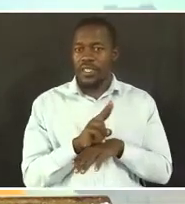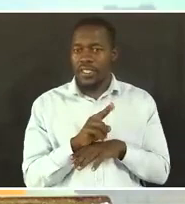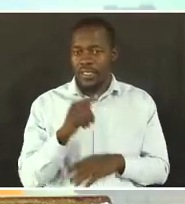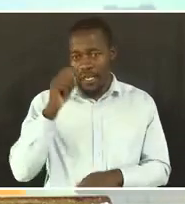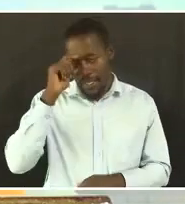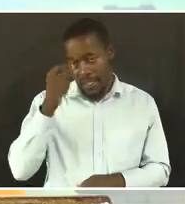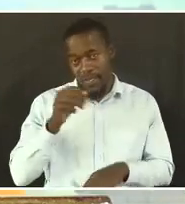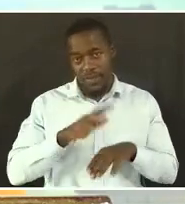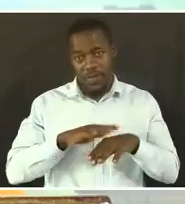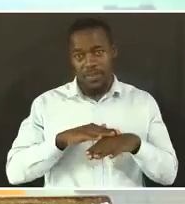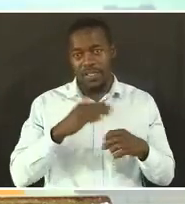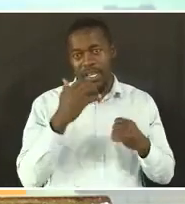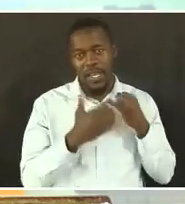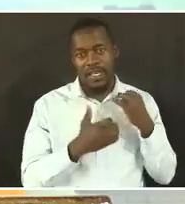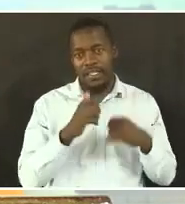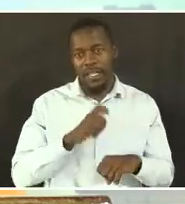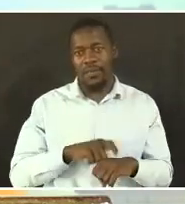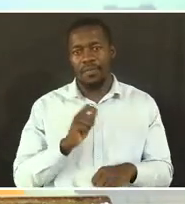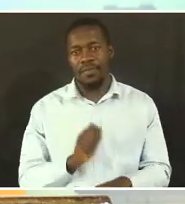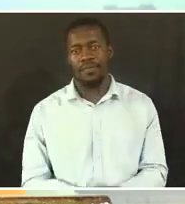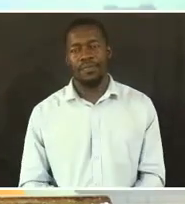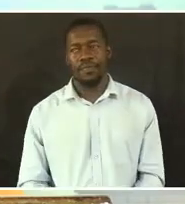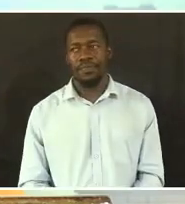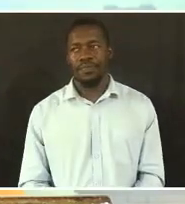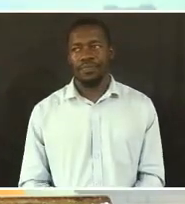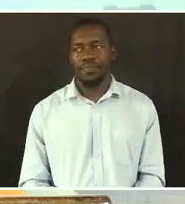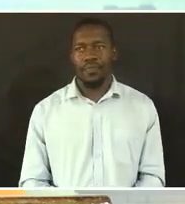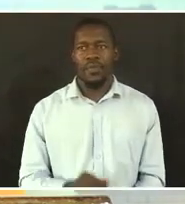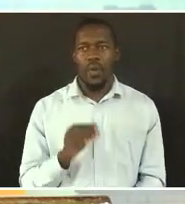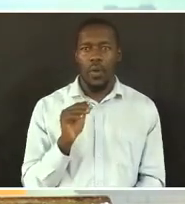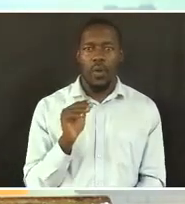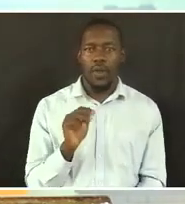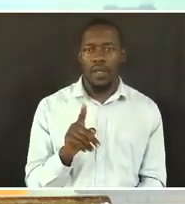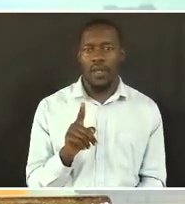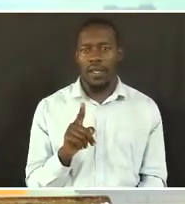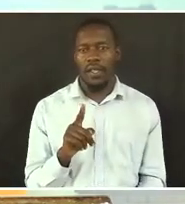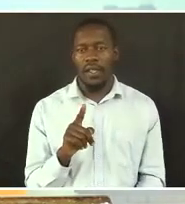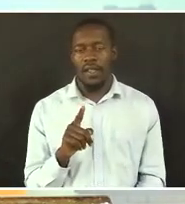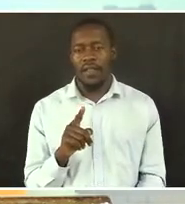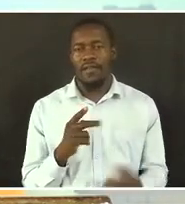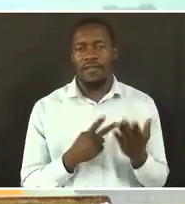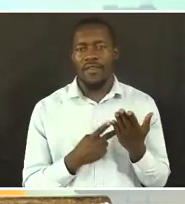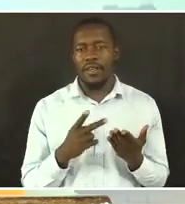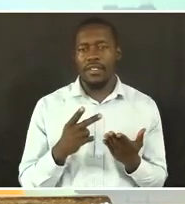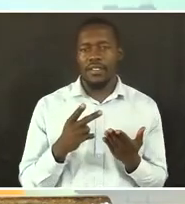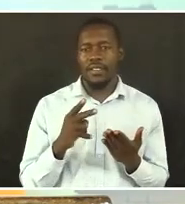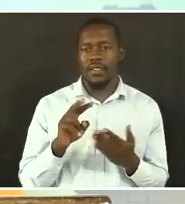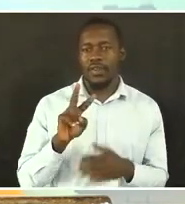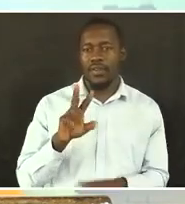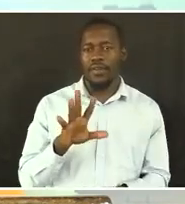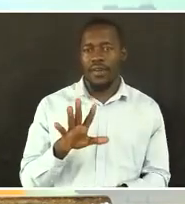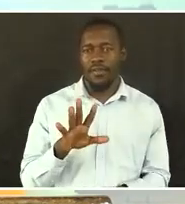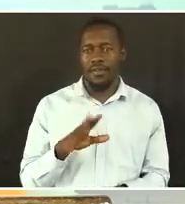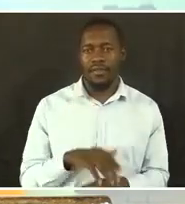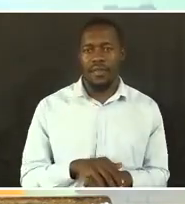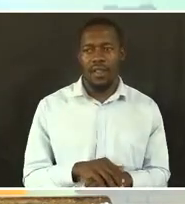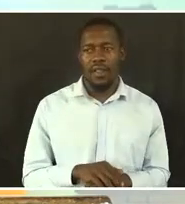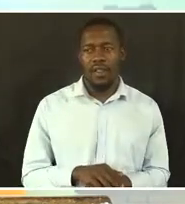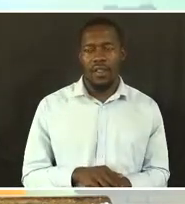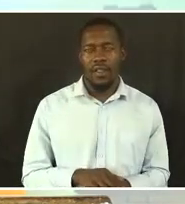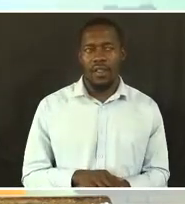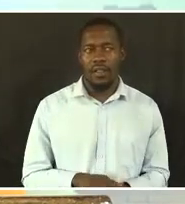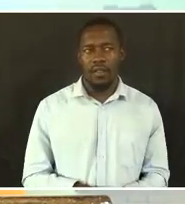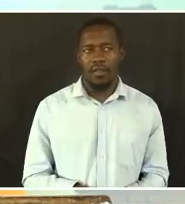Now, number 31, the verse. Chapter